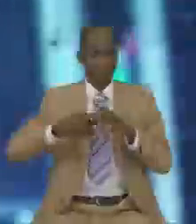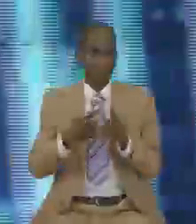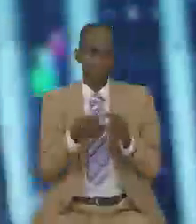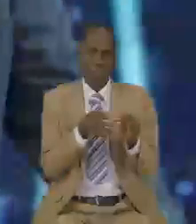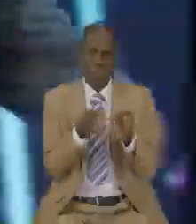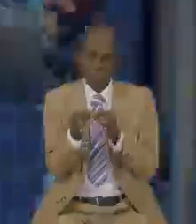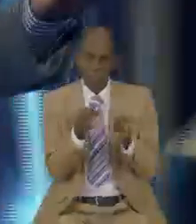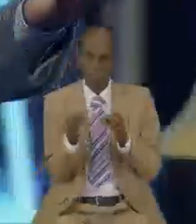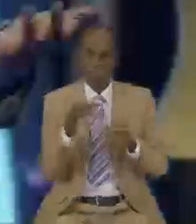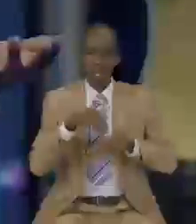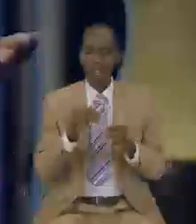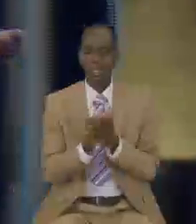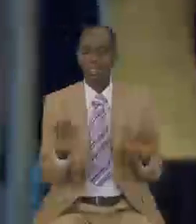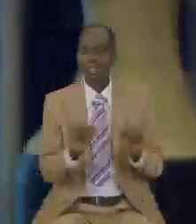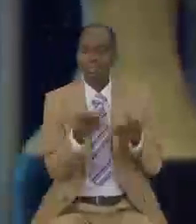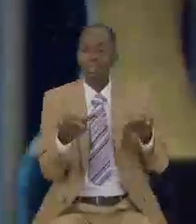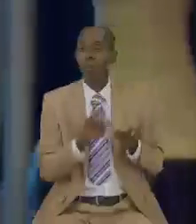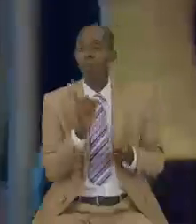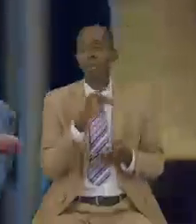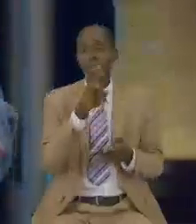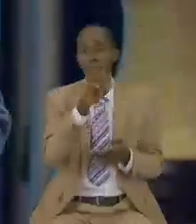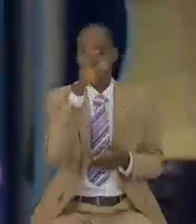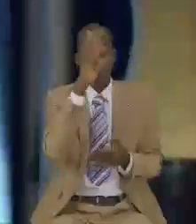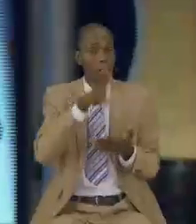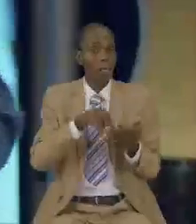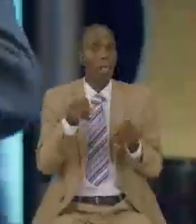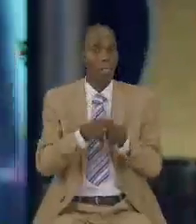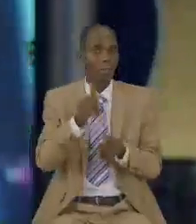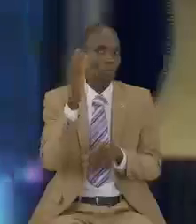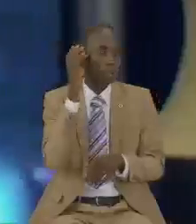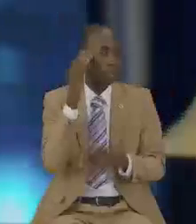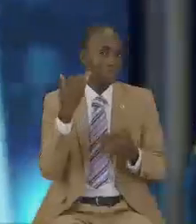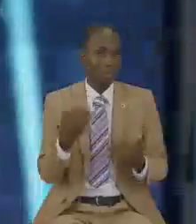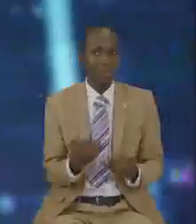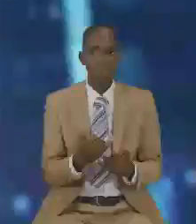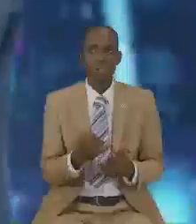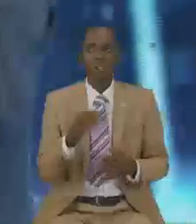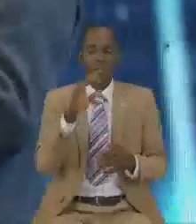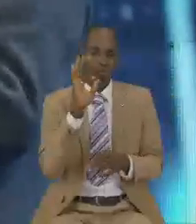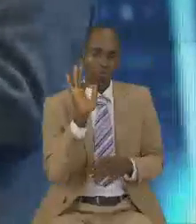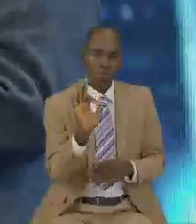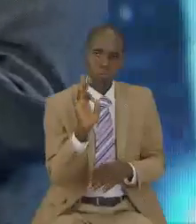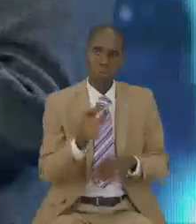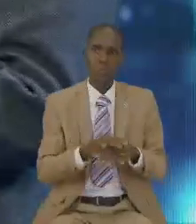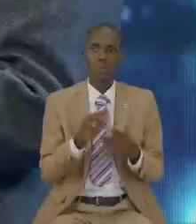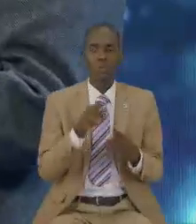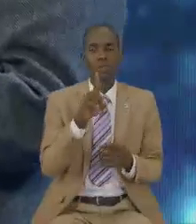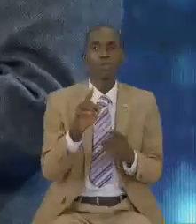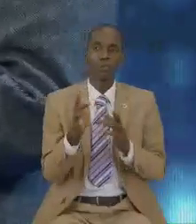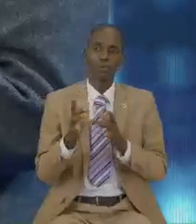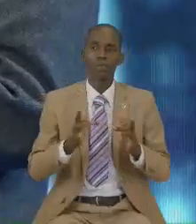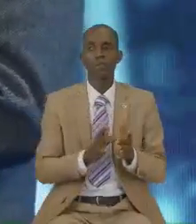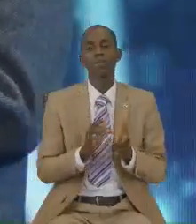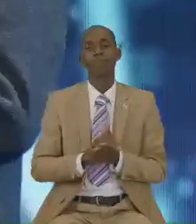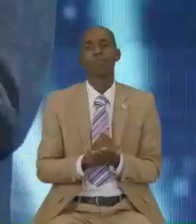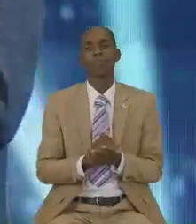same scripture that he read, that you heard now, he preached unto him Jesus.